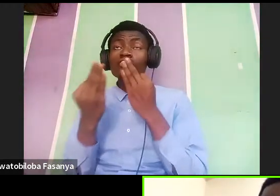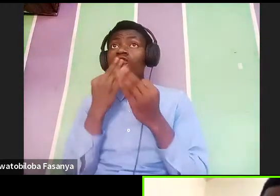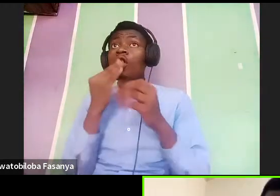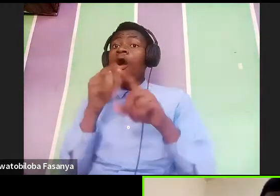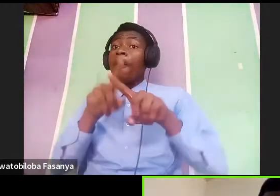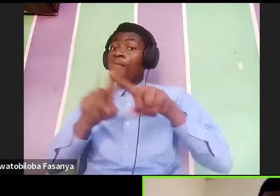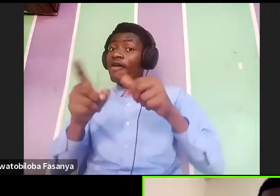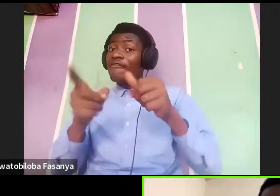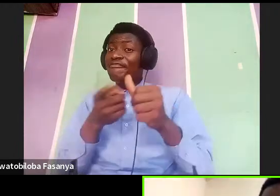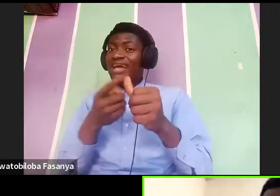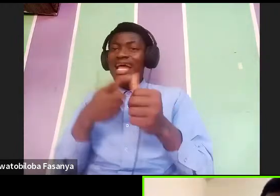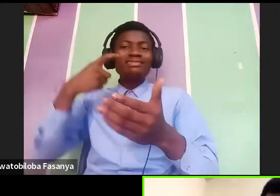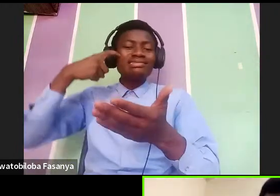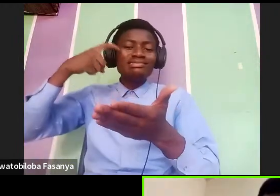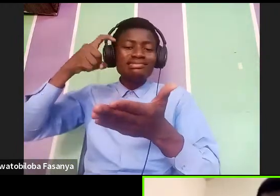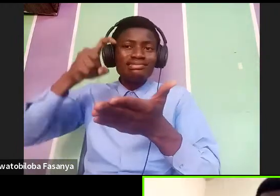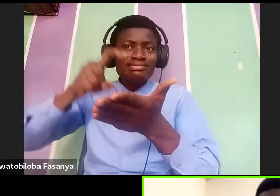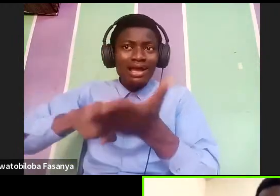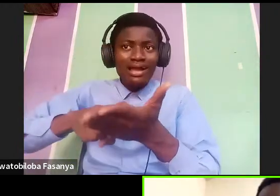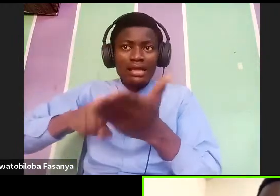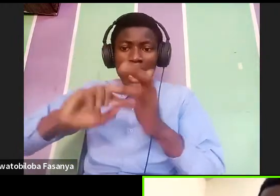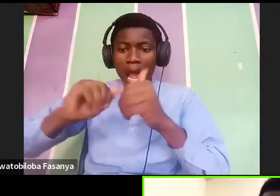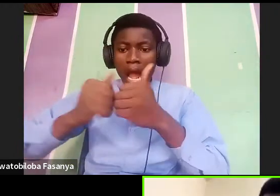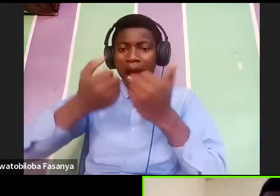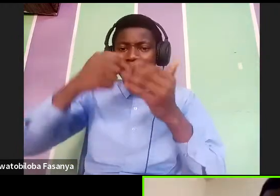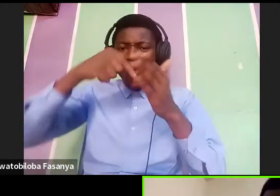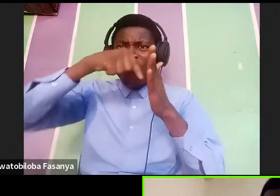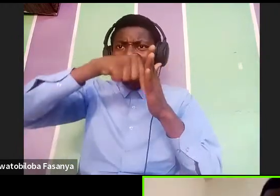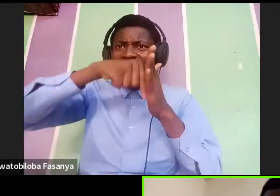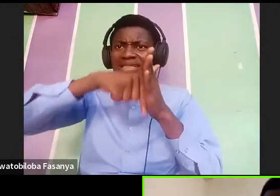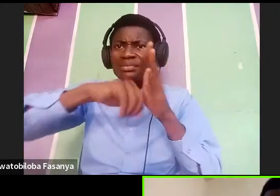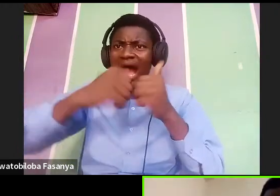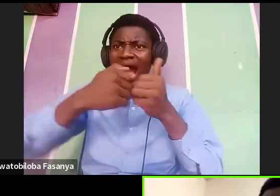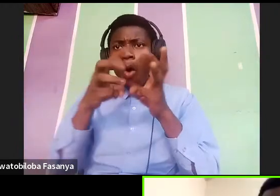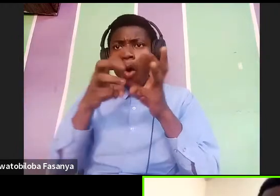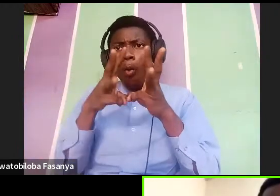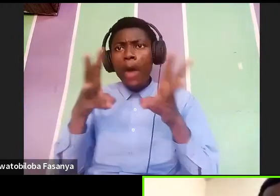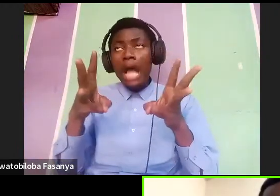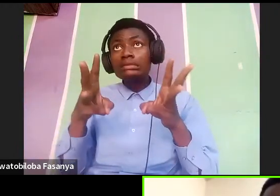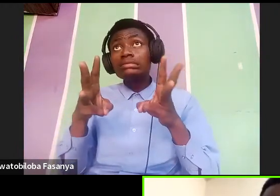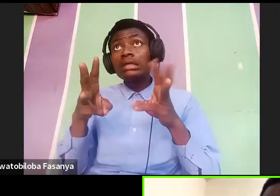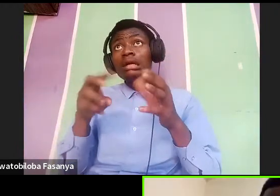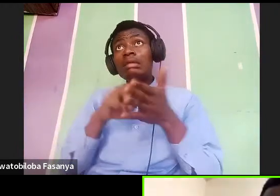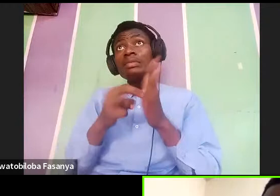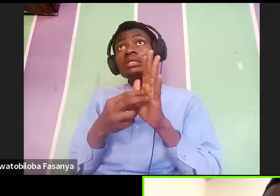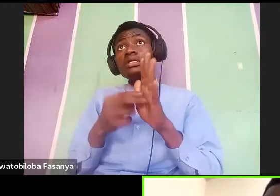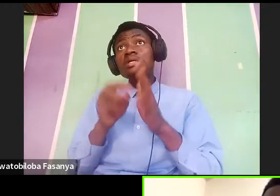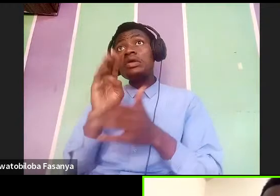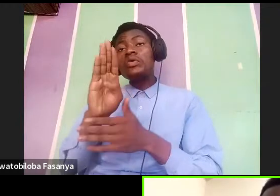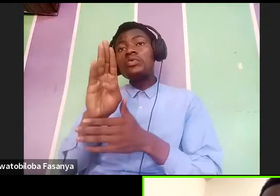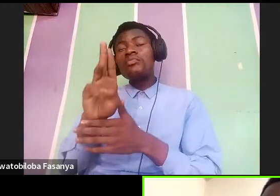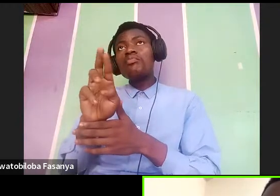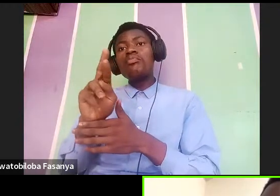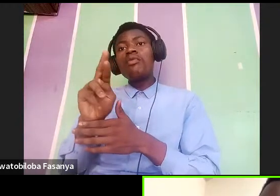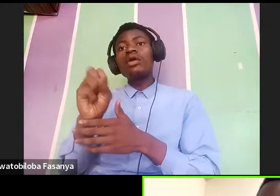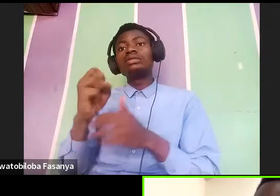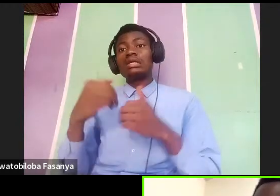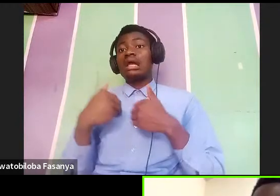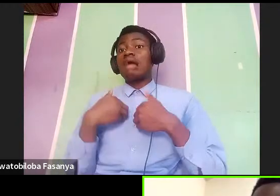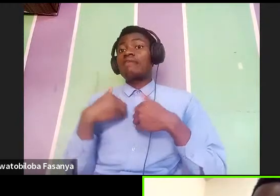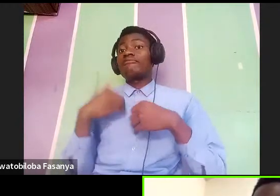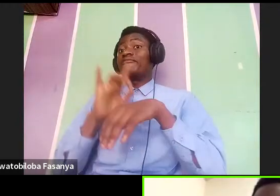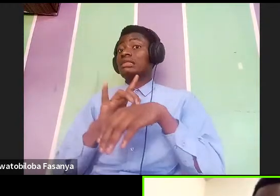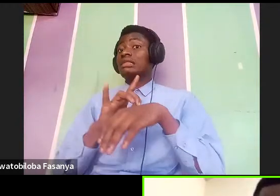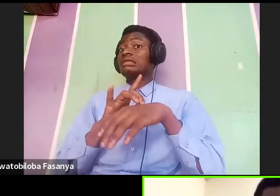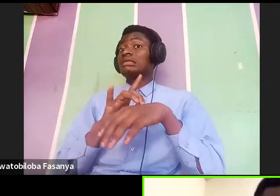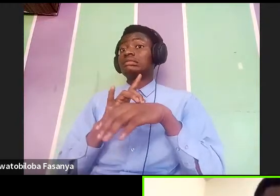bad, how deep is this? How wide is this? Has it affected vital areas? If it hasn't, then it's probably something